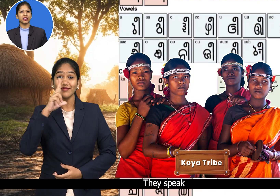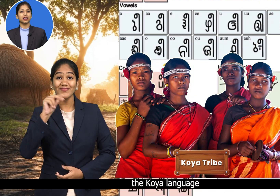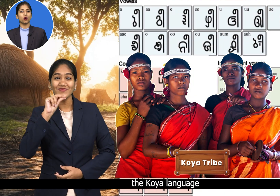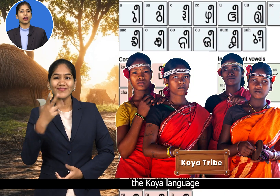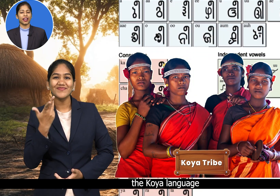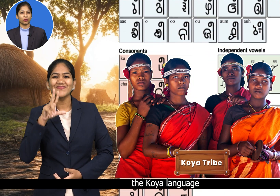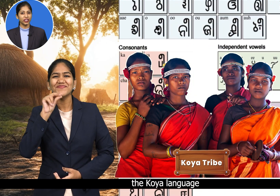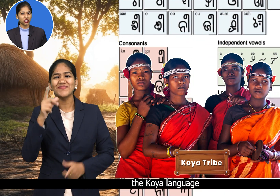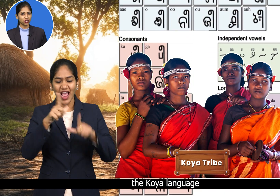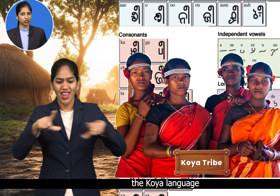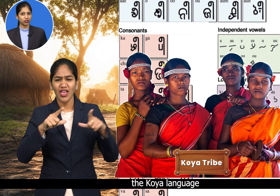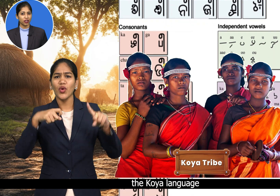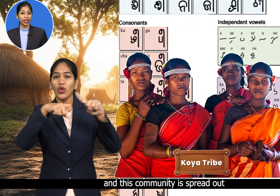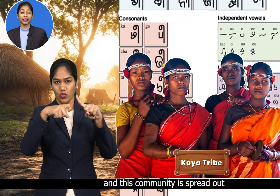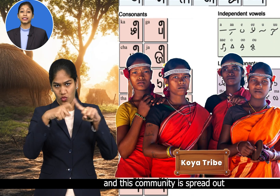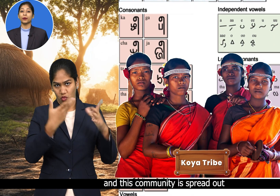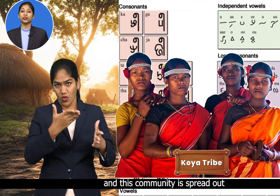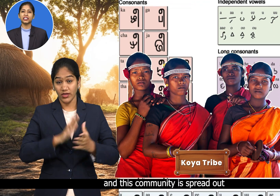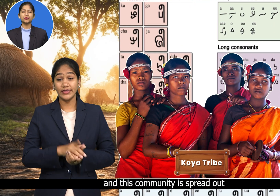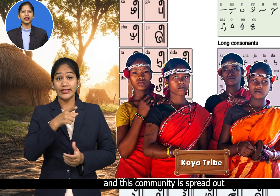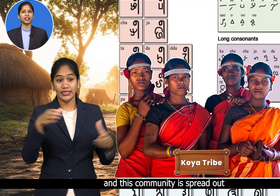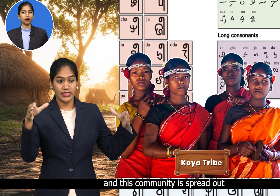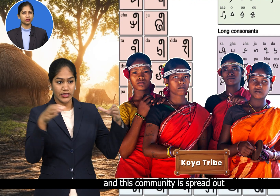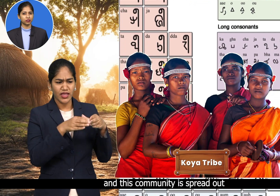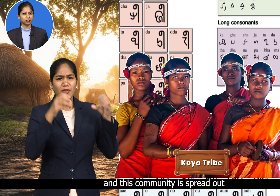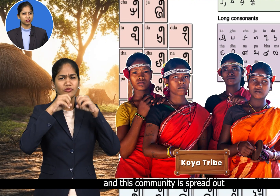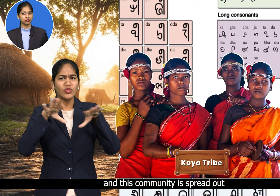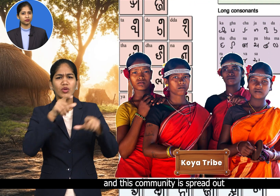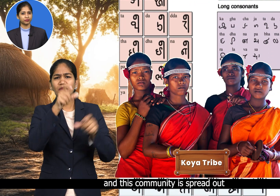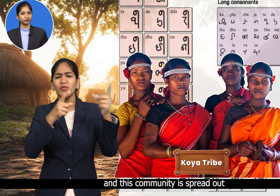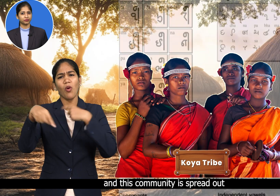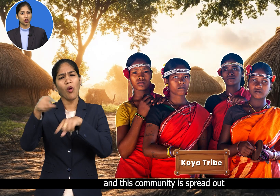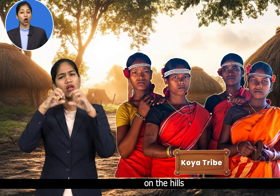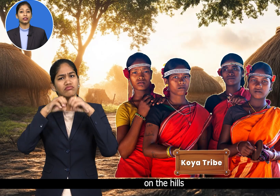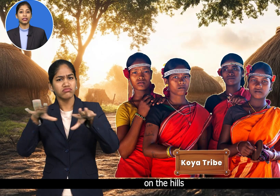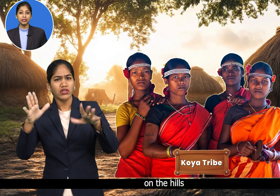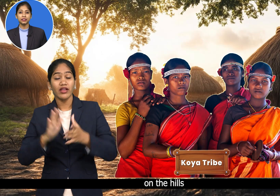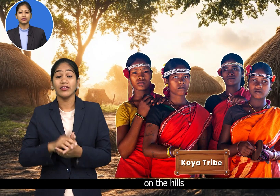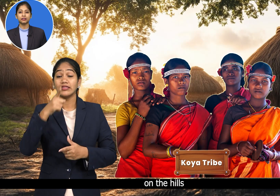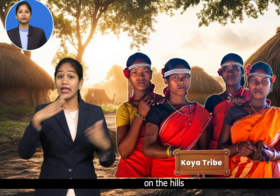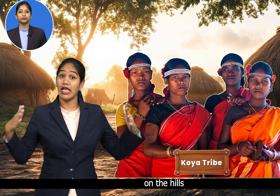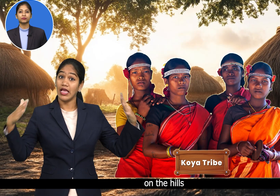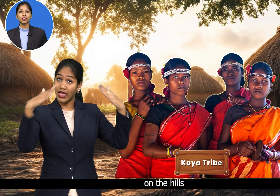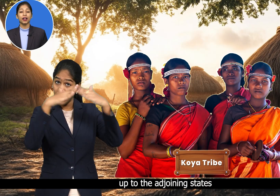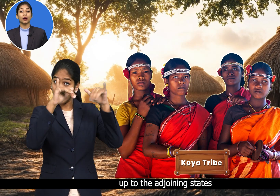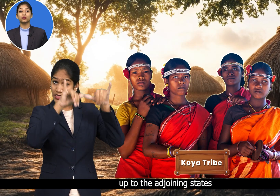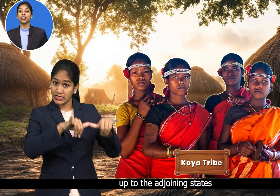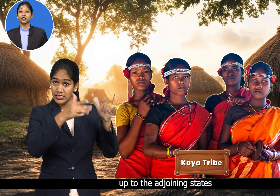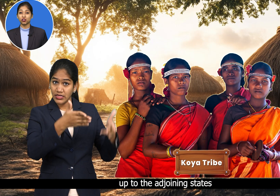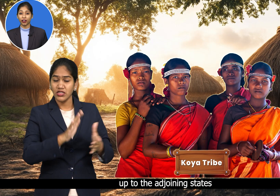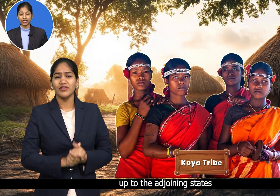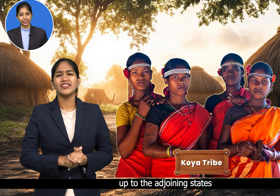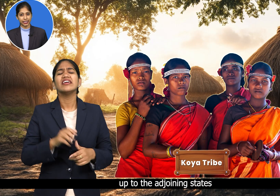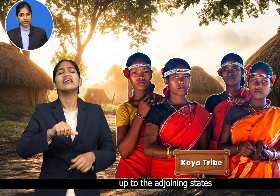They speak the Koya language, and this community is spread out on the hills up to